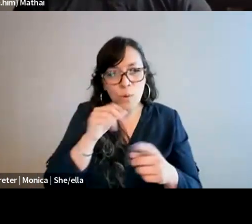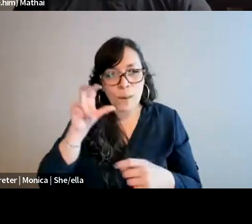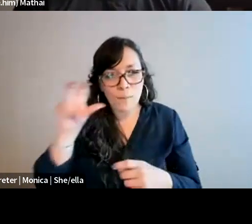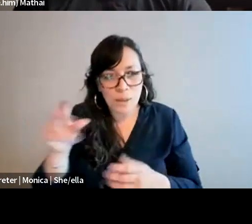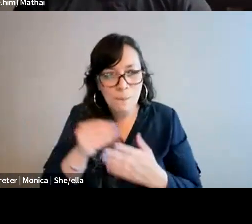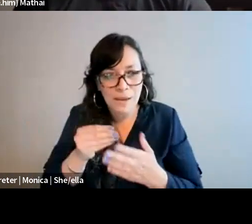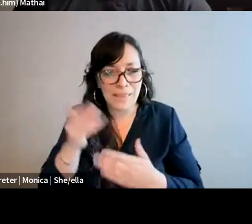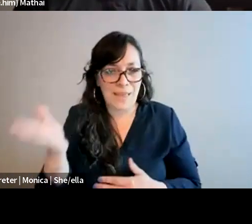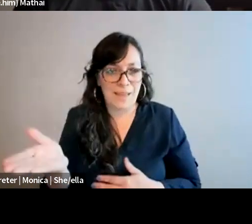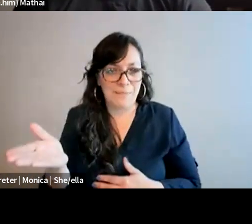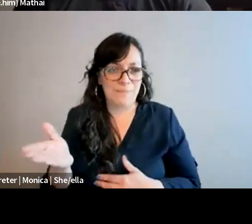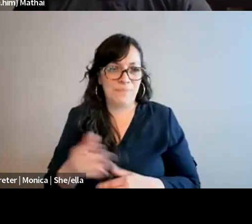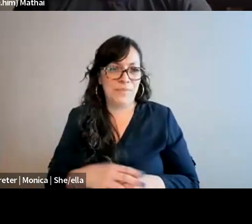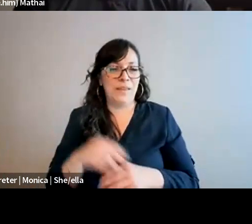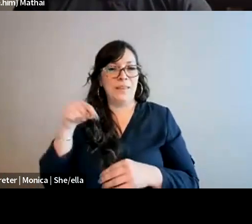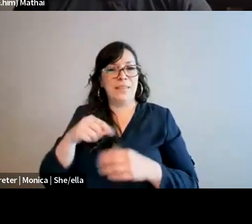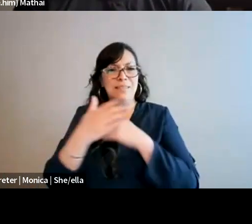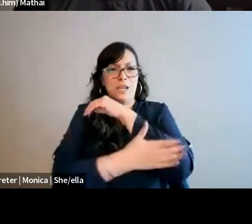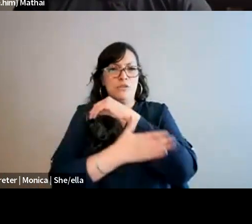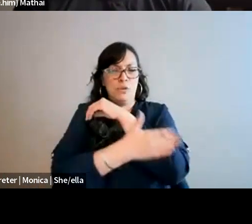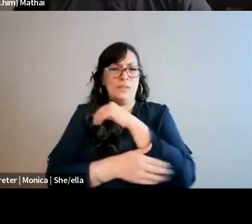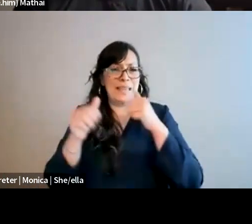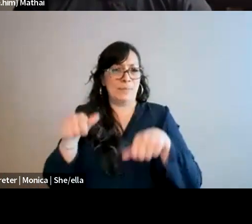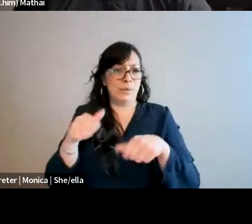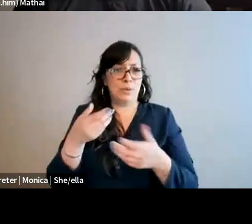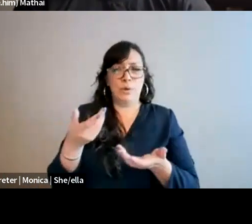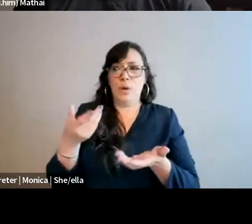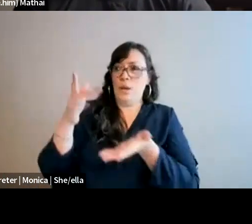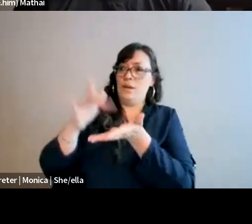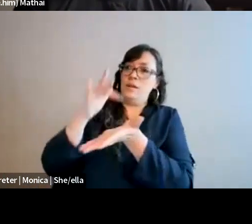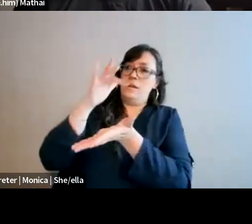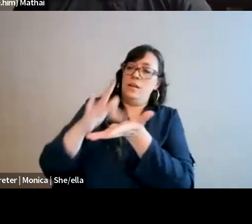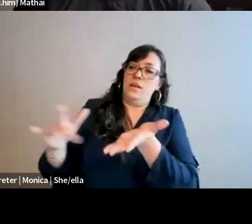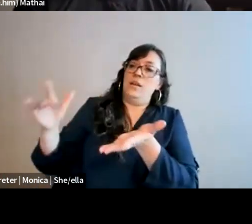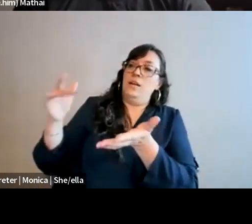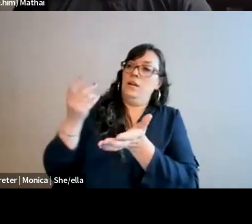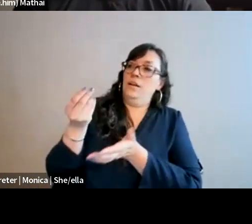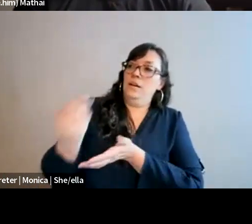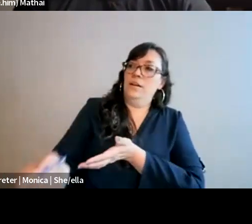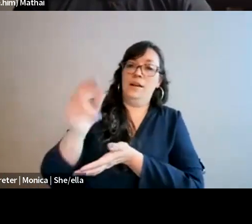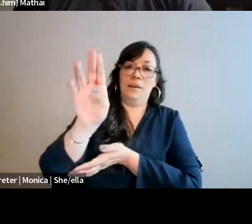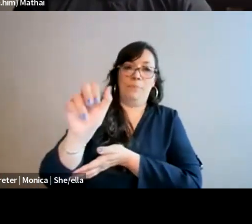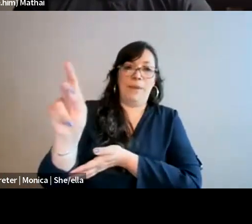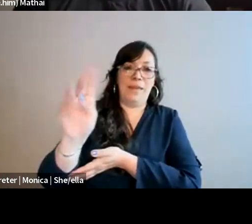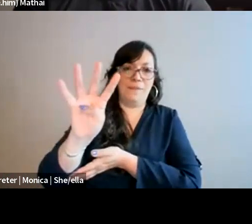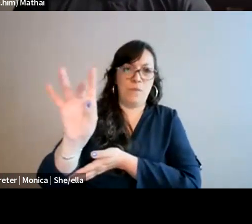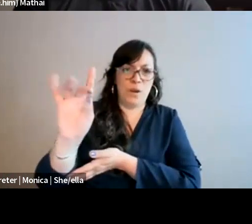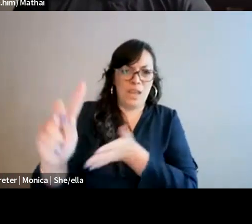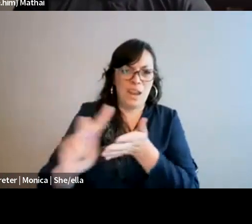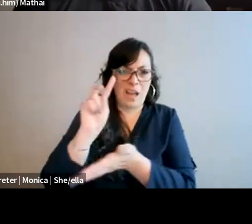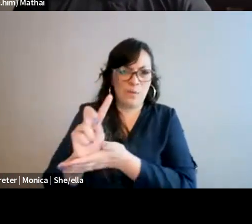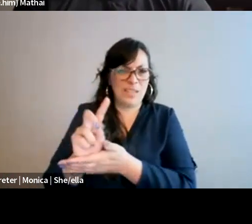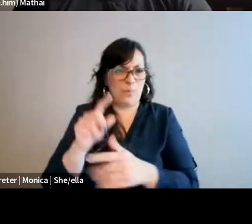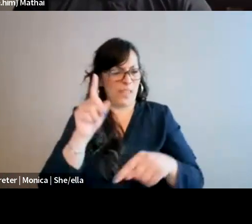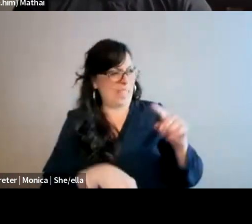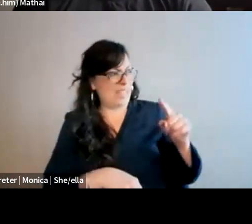right? This country was able to bail out a bank in like 48 hours and we can't figure out housing. Like,